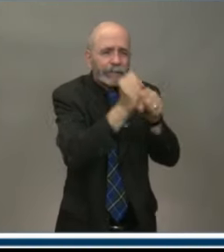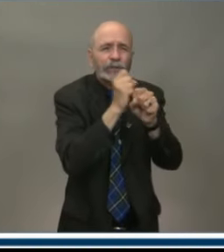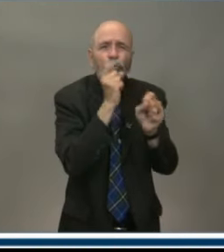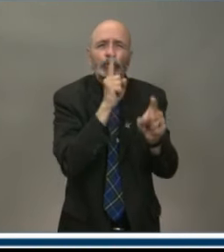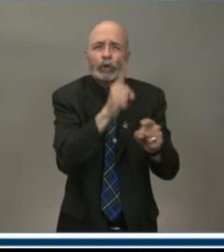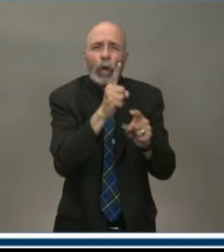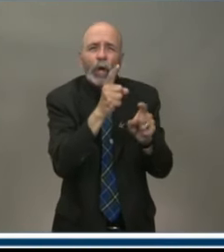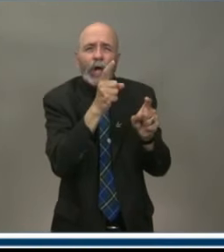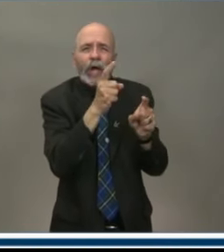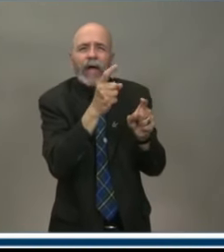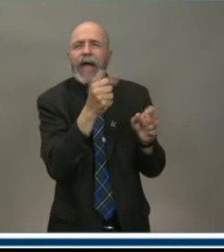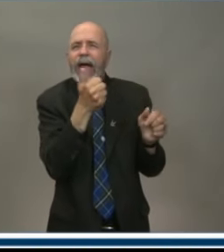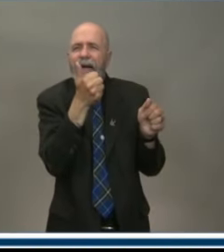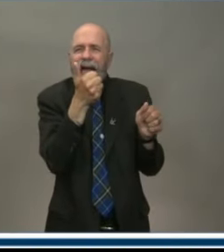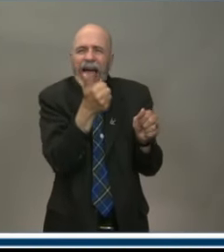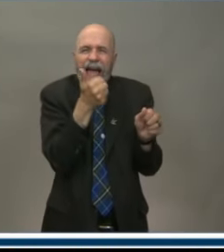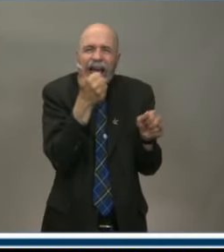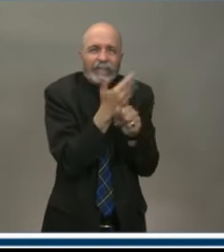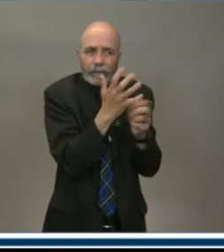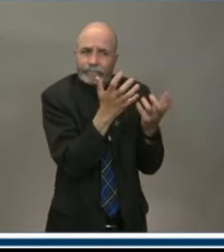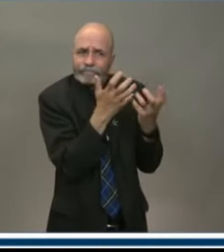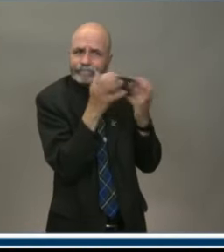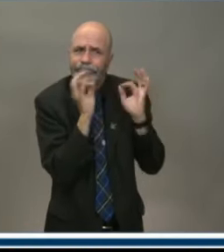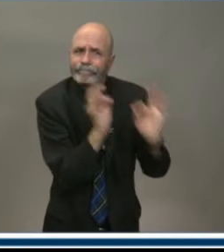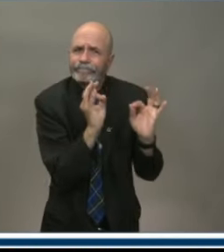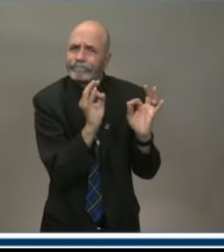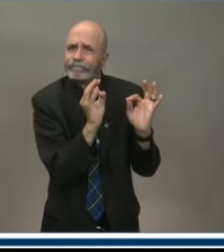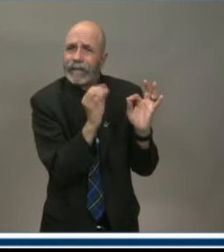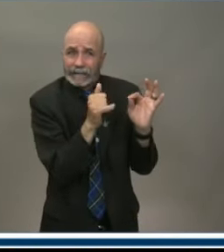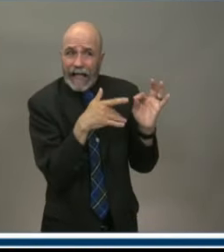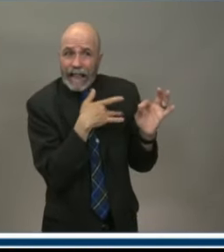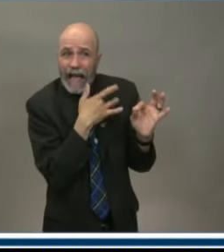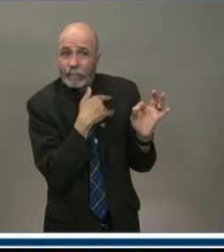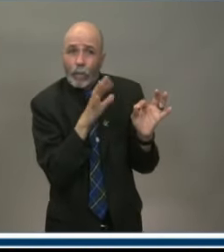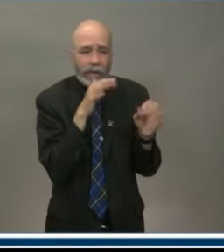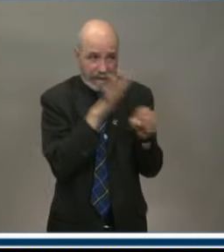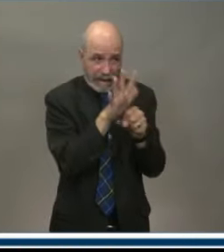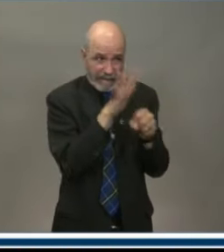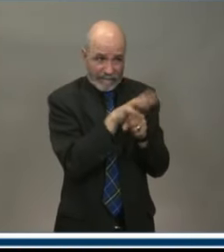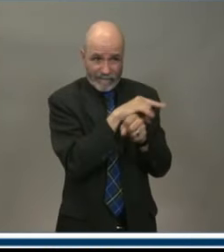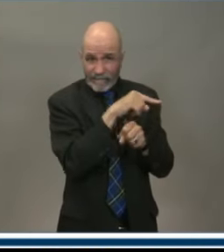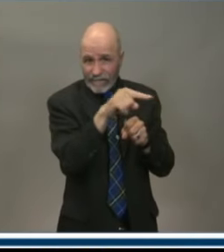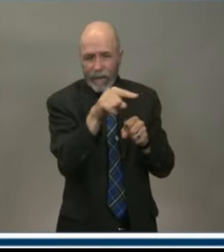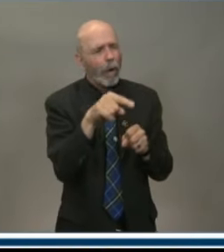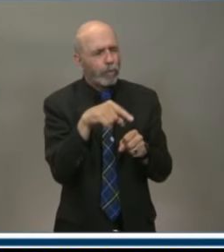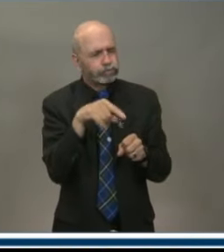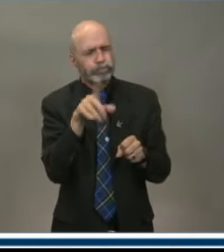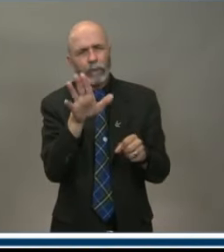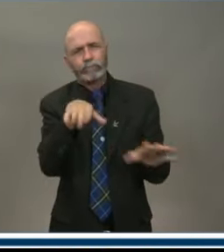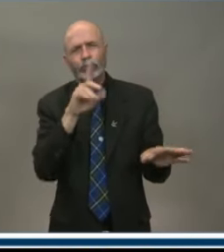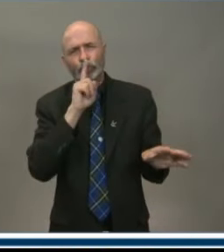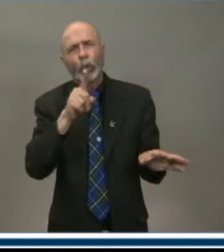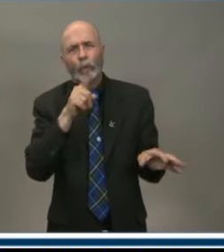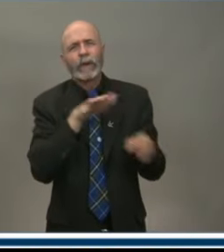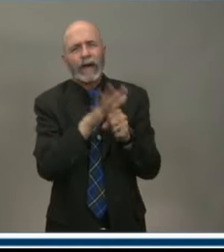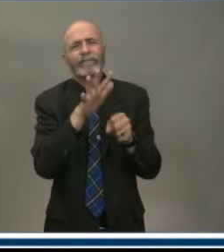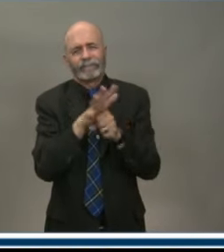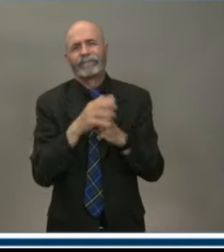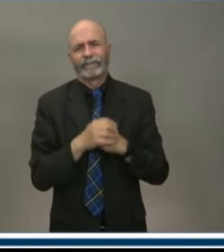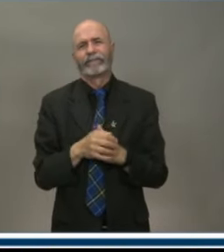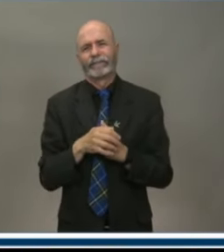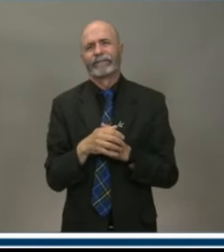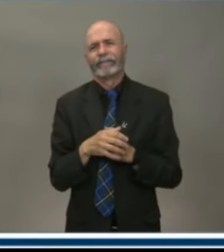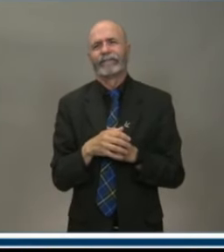that at this time we feel we have adequate capacity within public health for that. We are looking at different